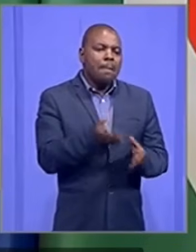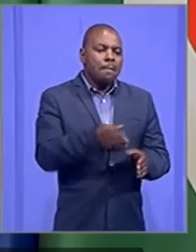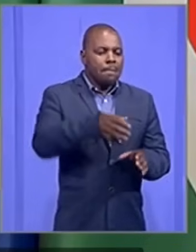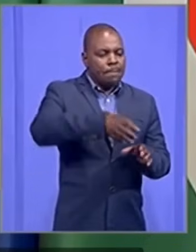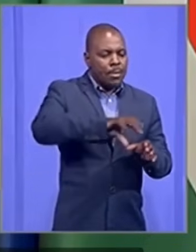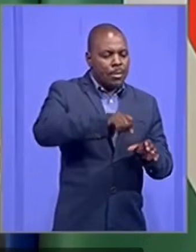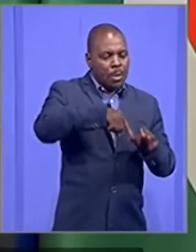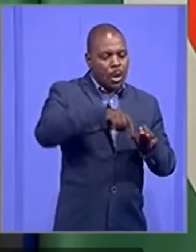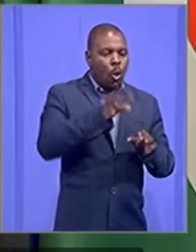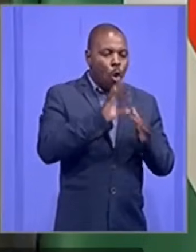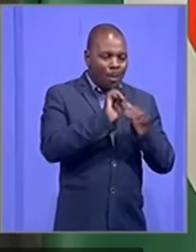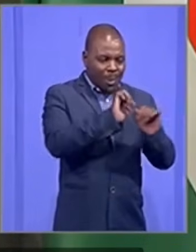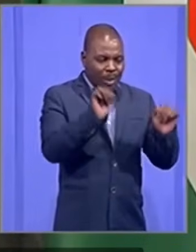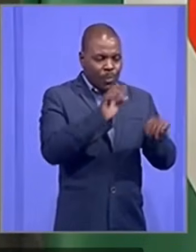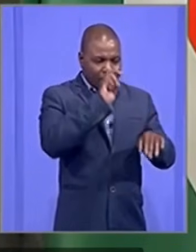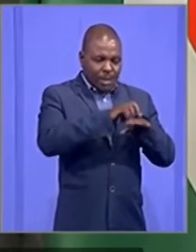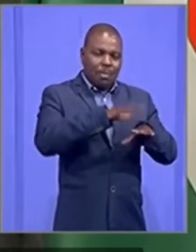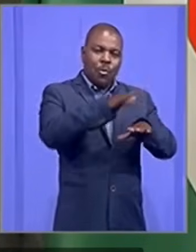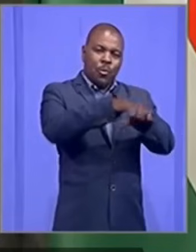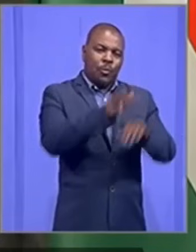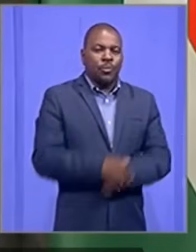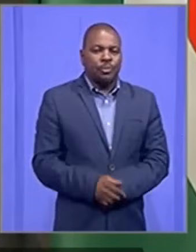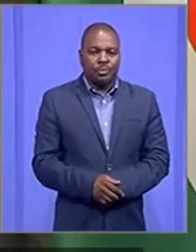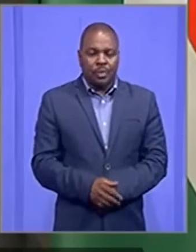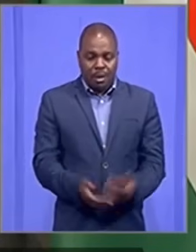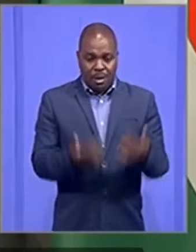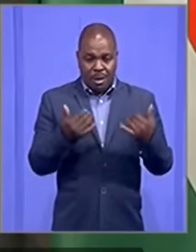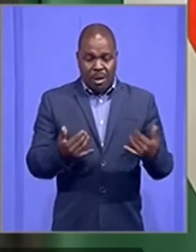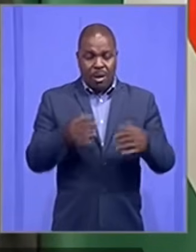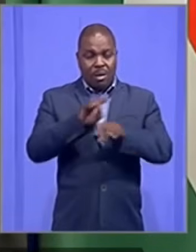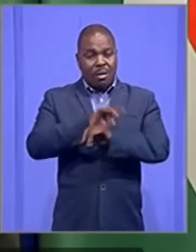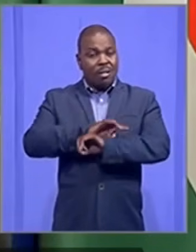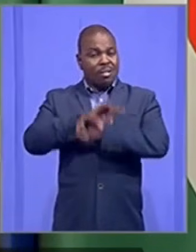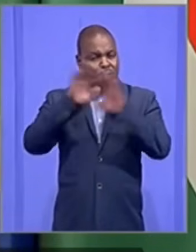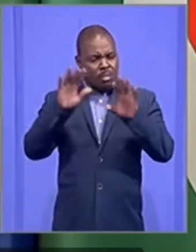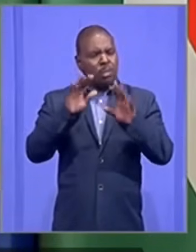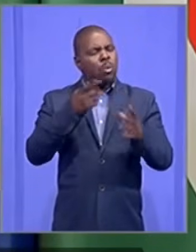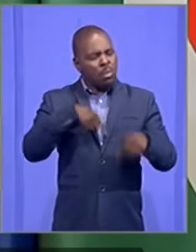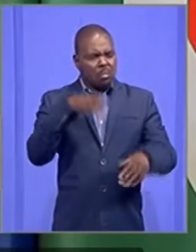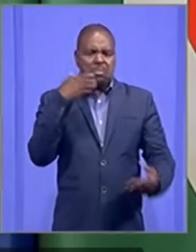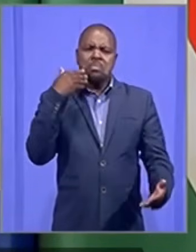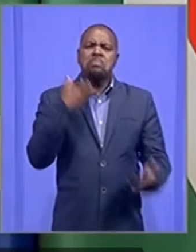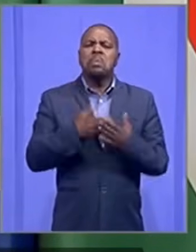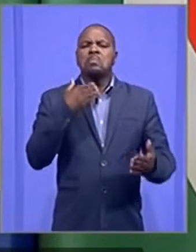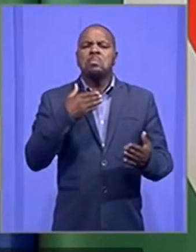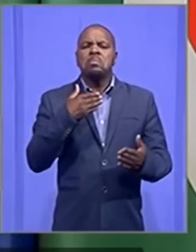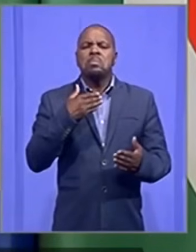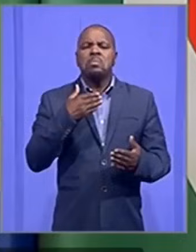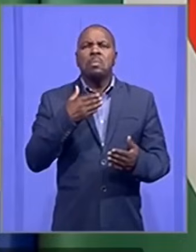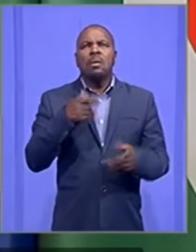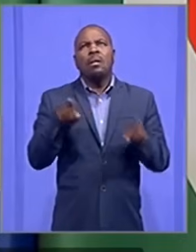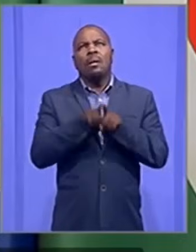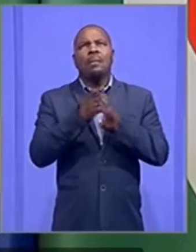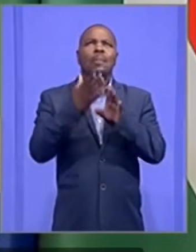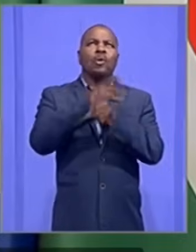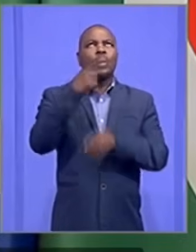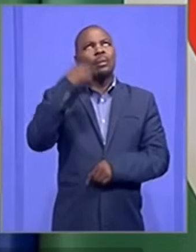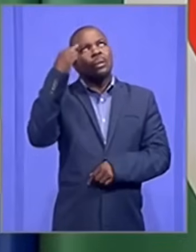into their homes. It is now clear that it is attainable. It is no longer a